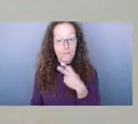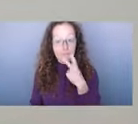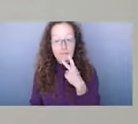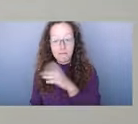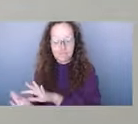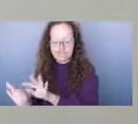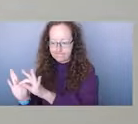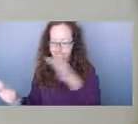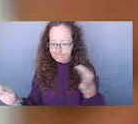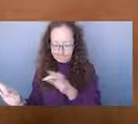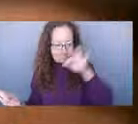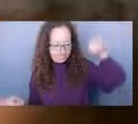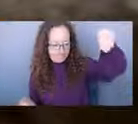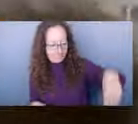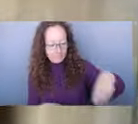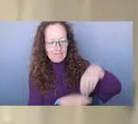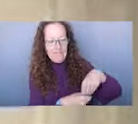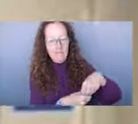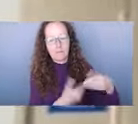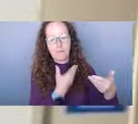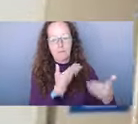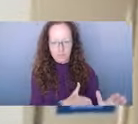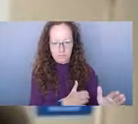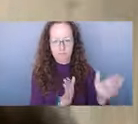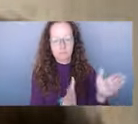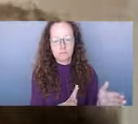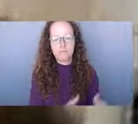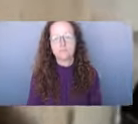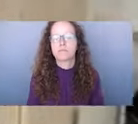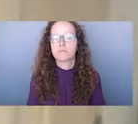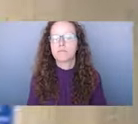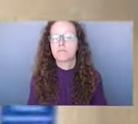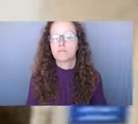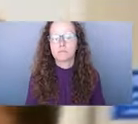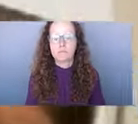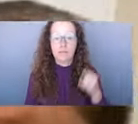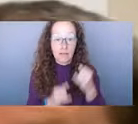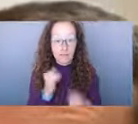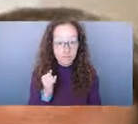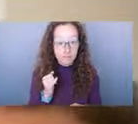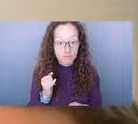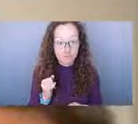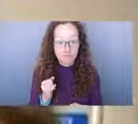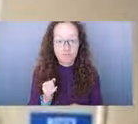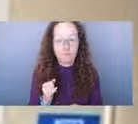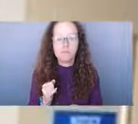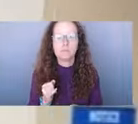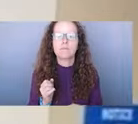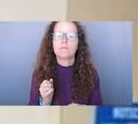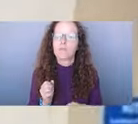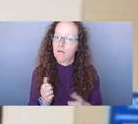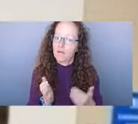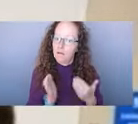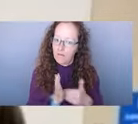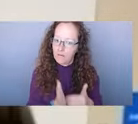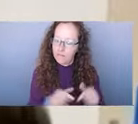this box along with those ballots. The last item I wanted to highlight is now we have recounts that are very